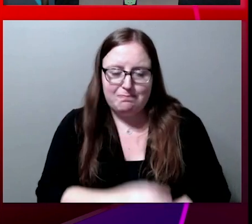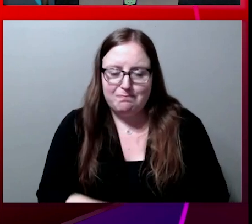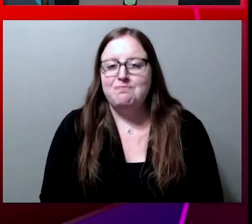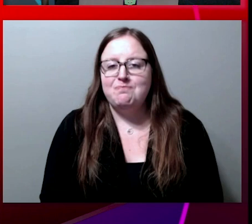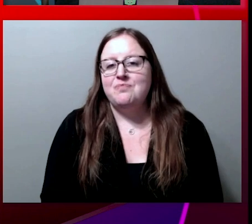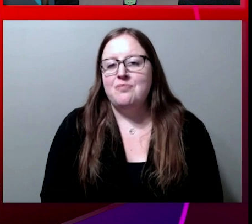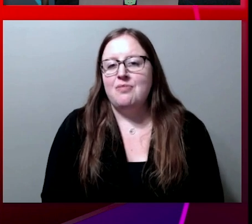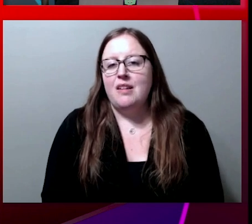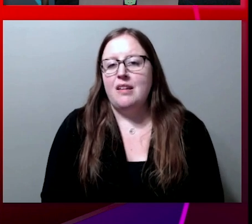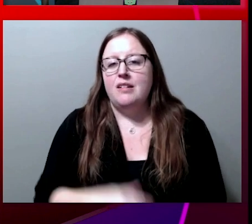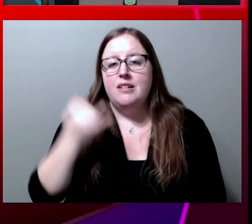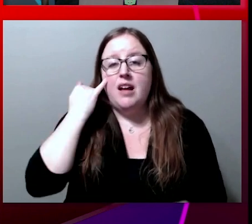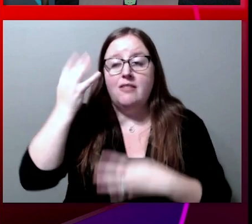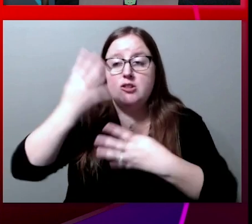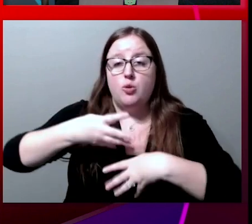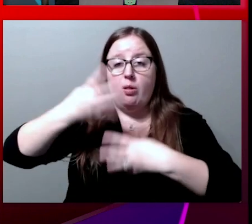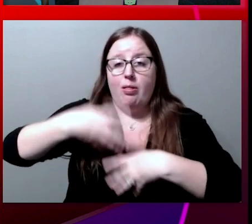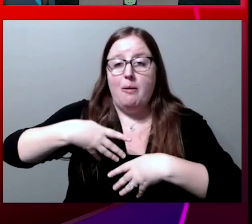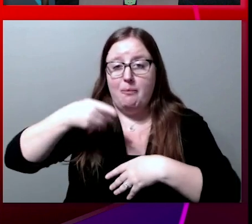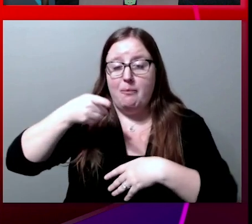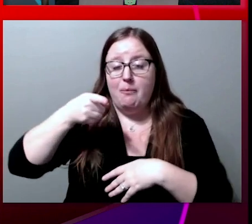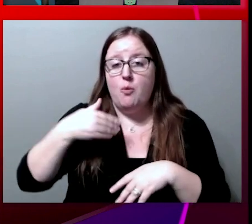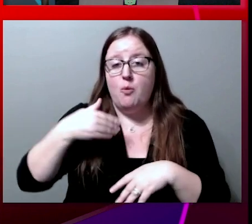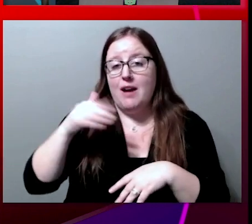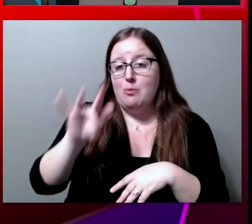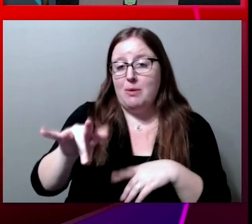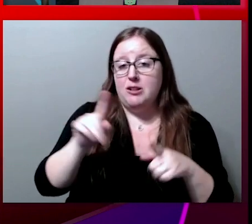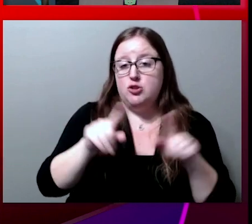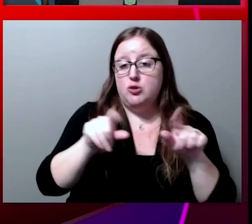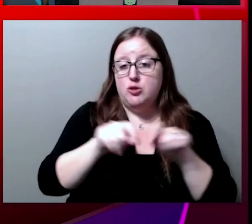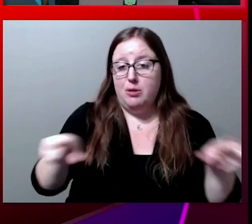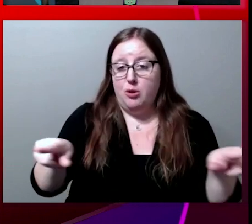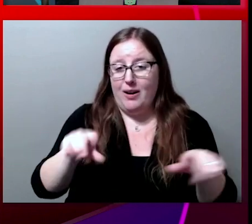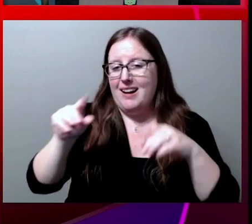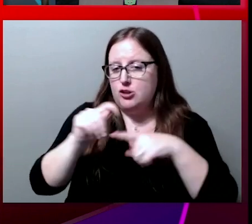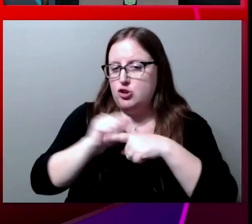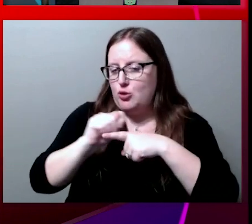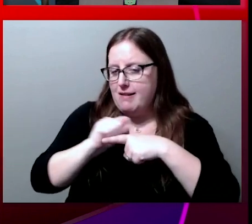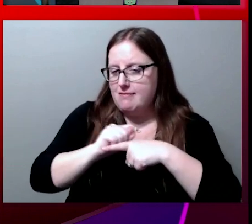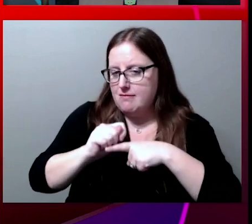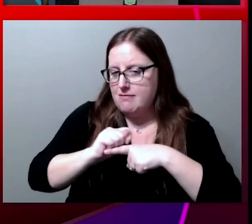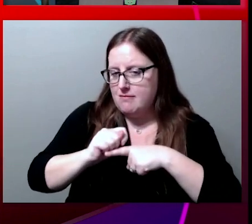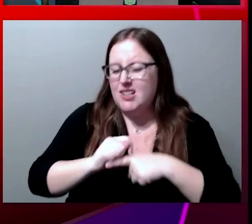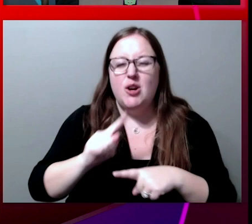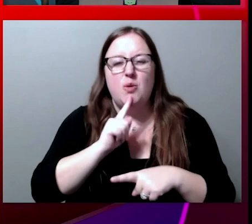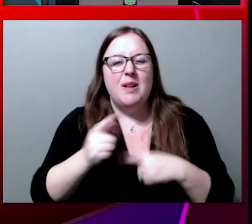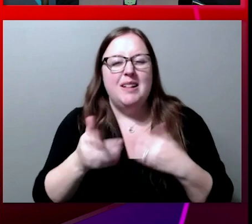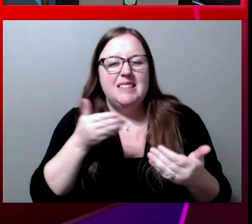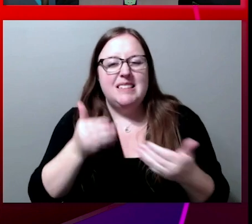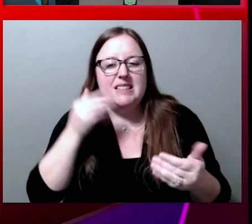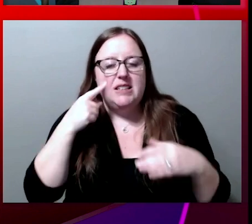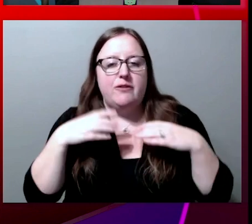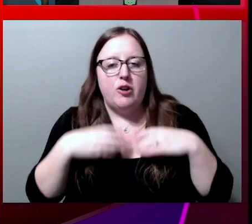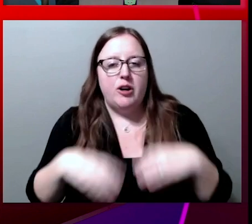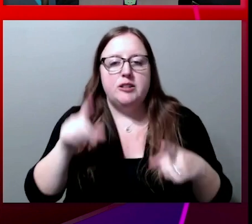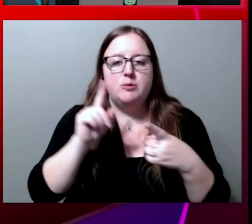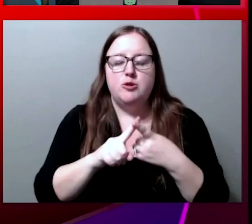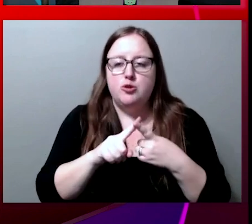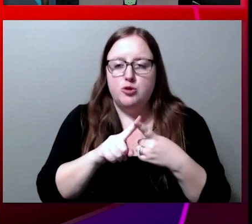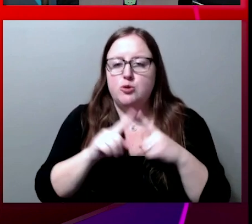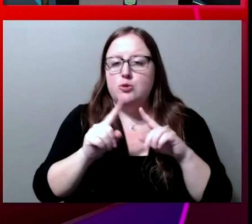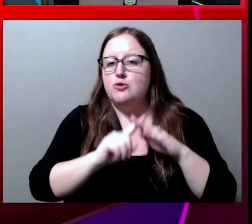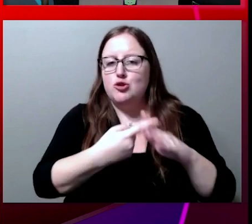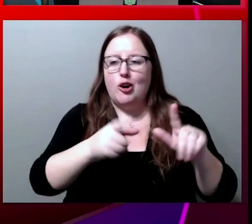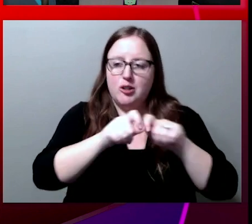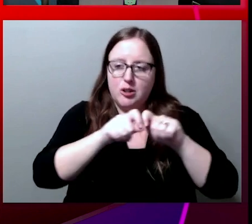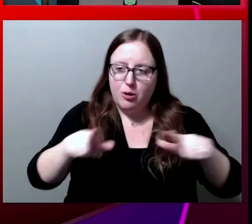And if you scroll up, there's a button to deploy as well as train. Now, this is an easy way for customers to just start deploying and